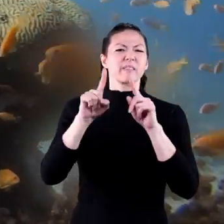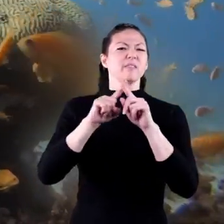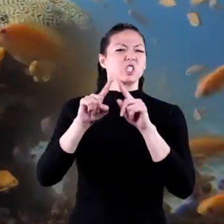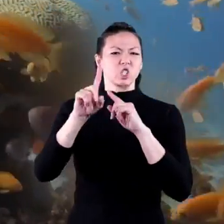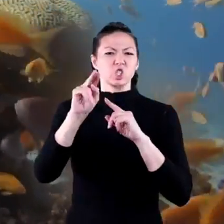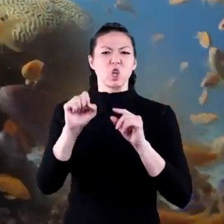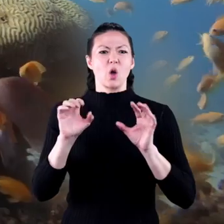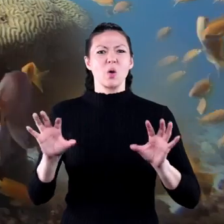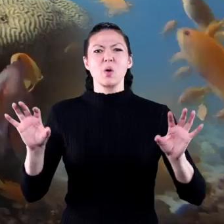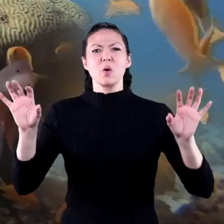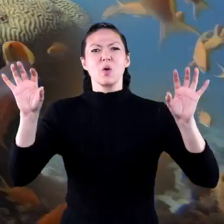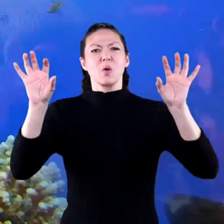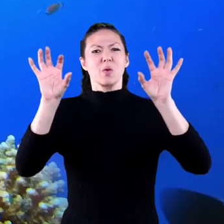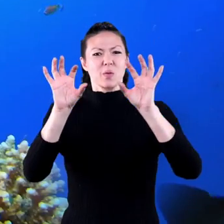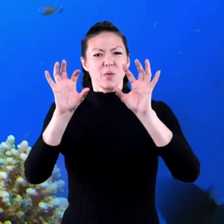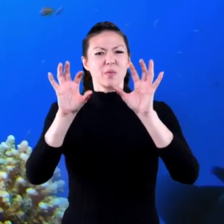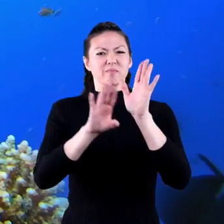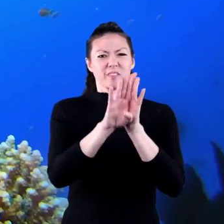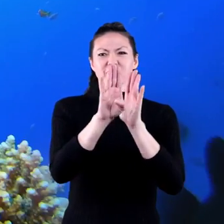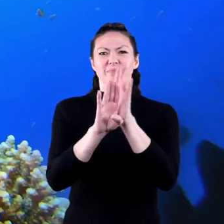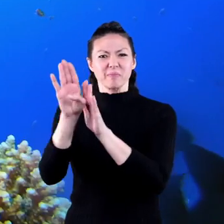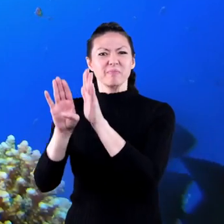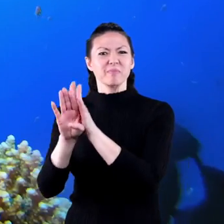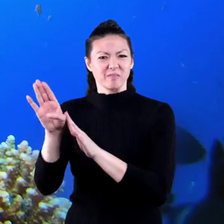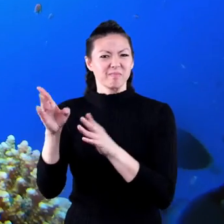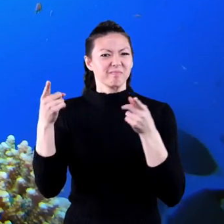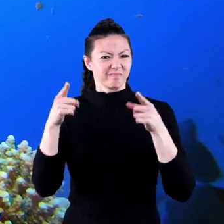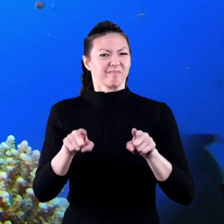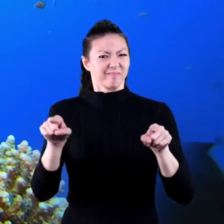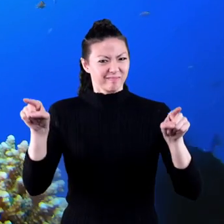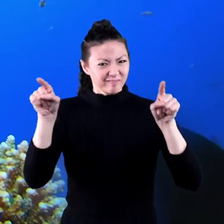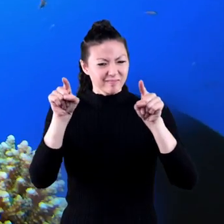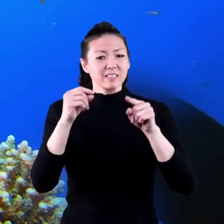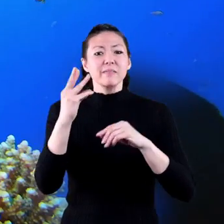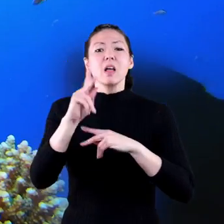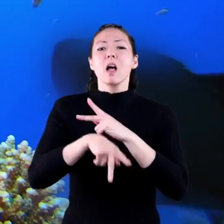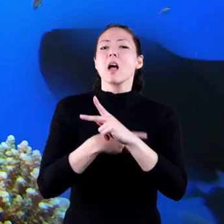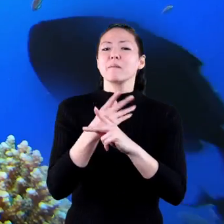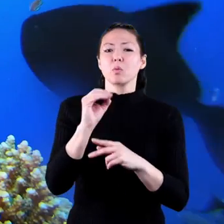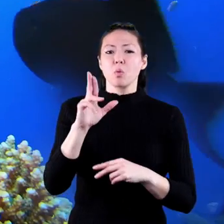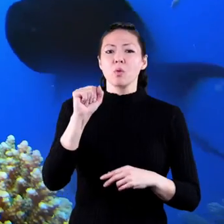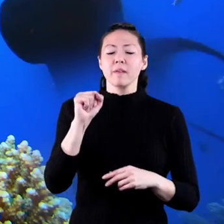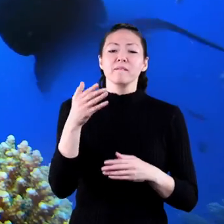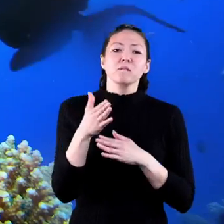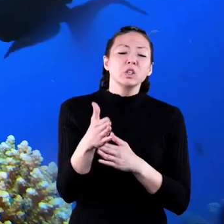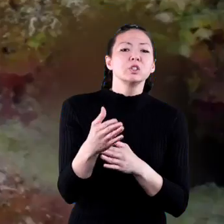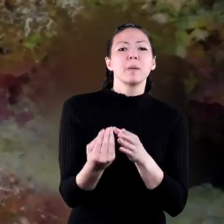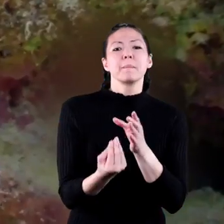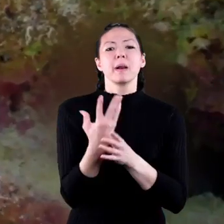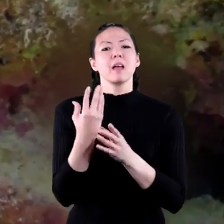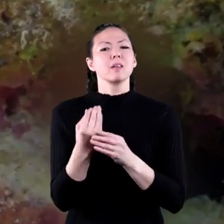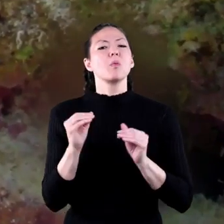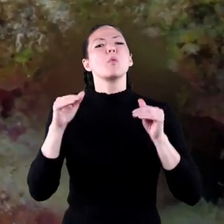develops different zones. The three different zones are occupied by several kinds of corals,